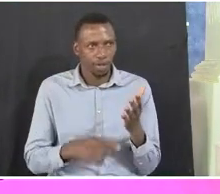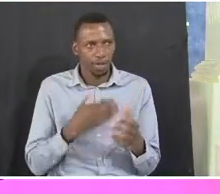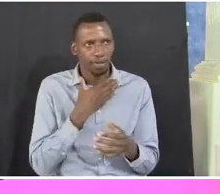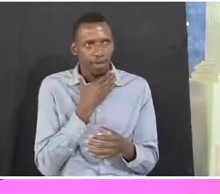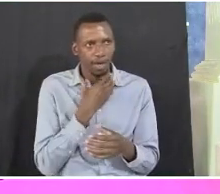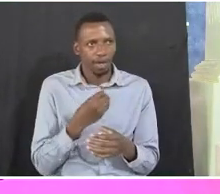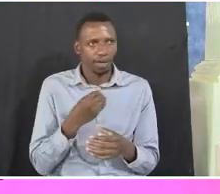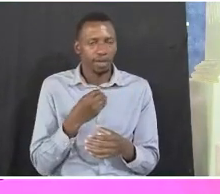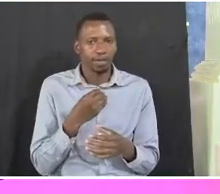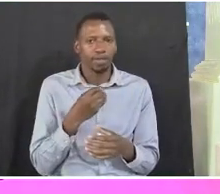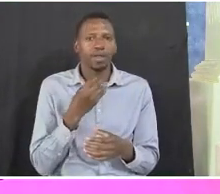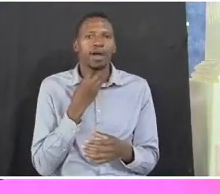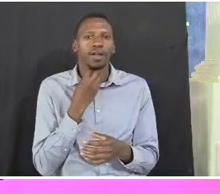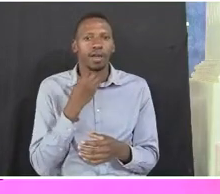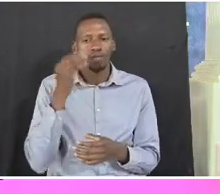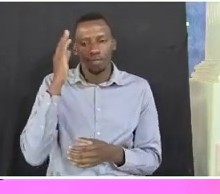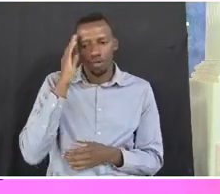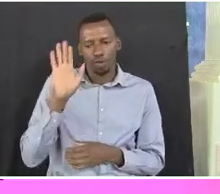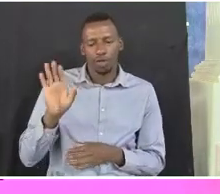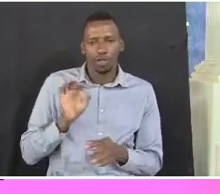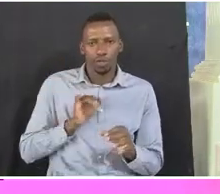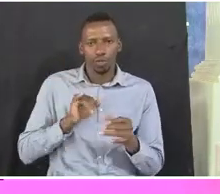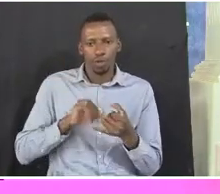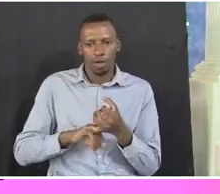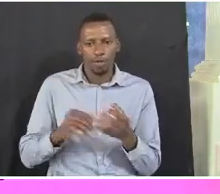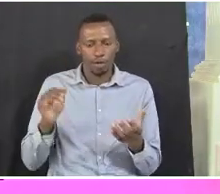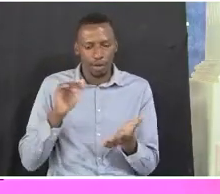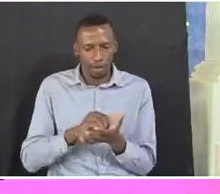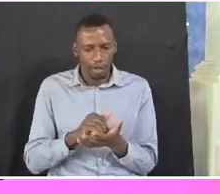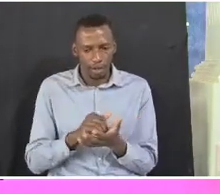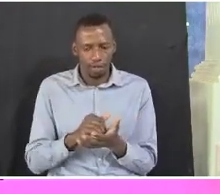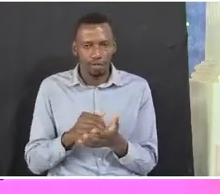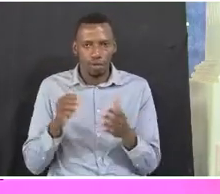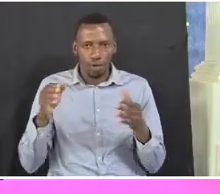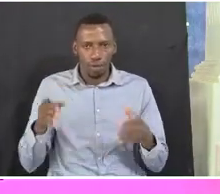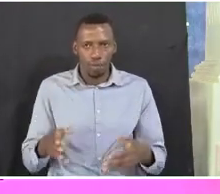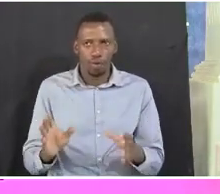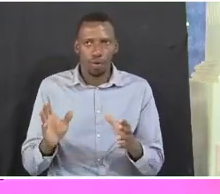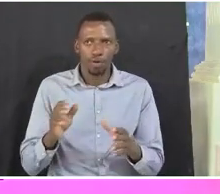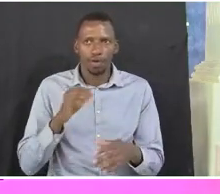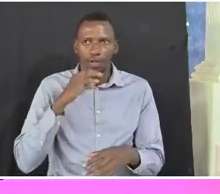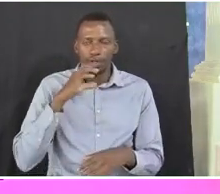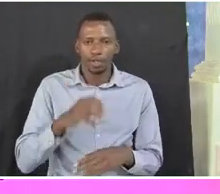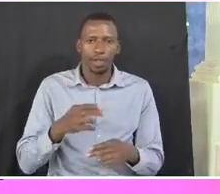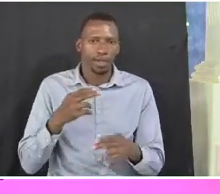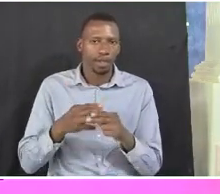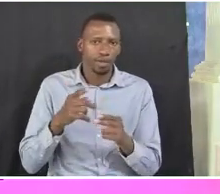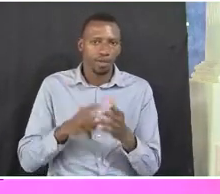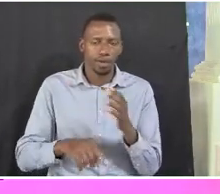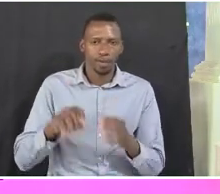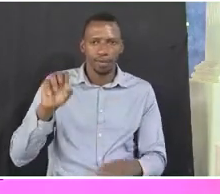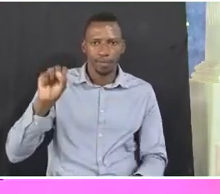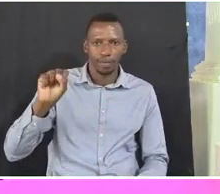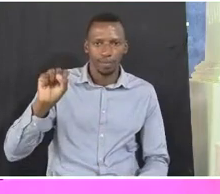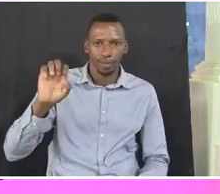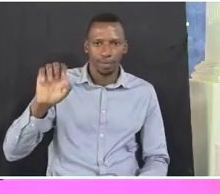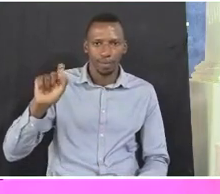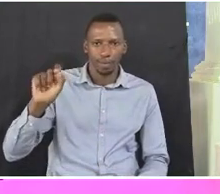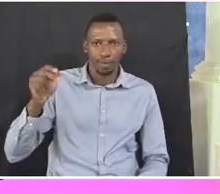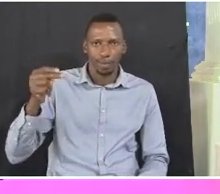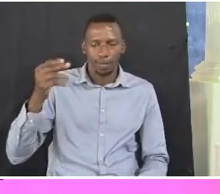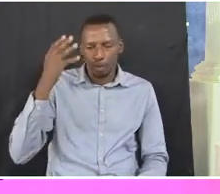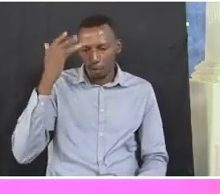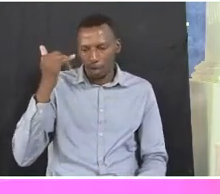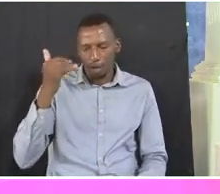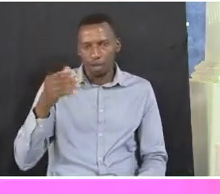knew his wife again, and she bore a son and named him Seth, meaning, for God has appointed another